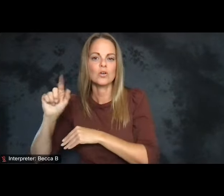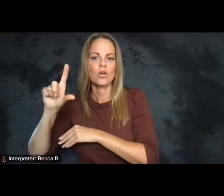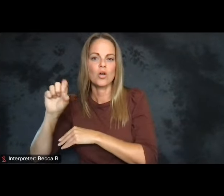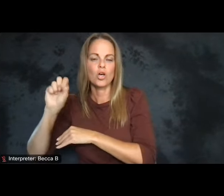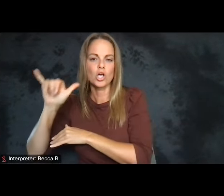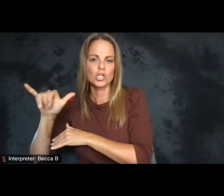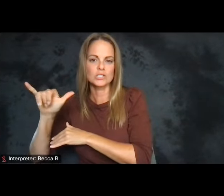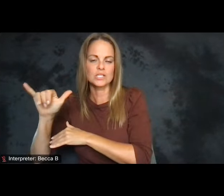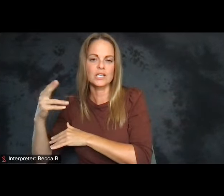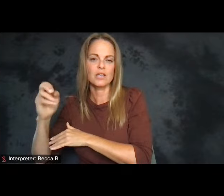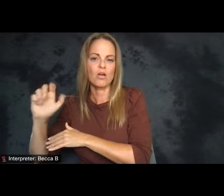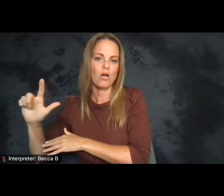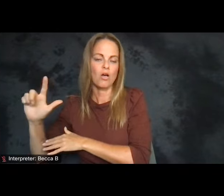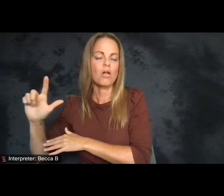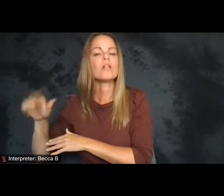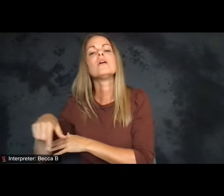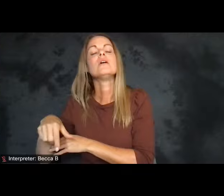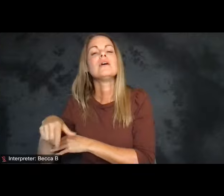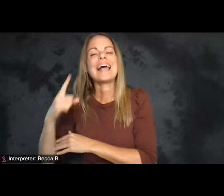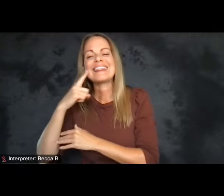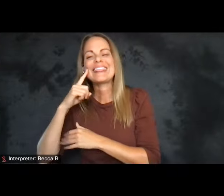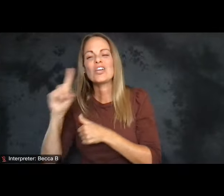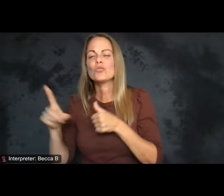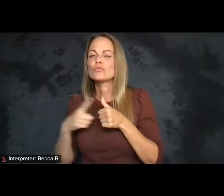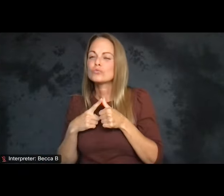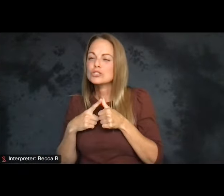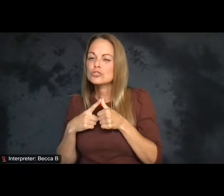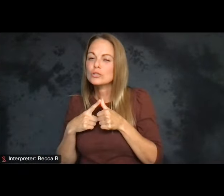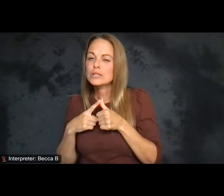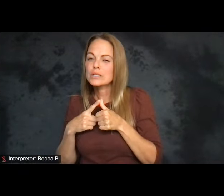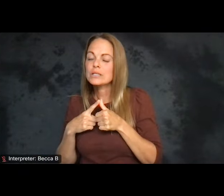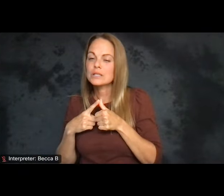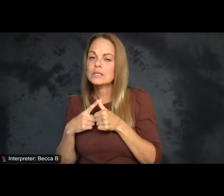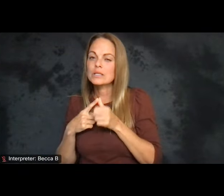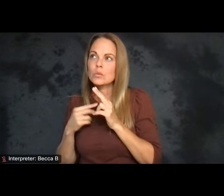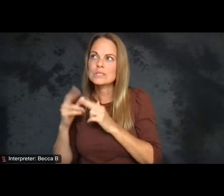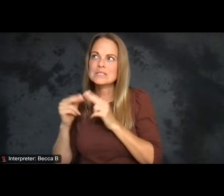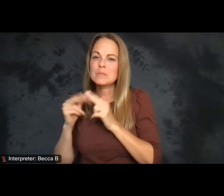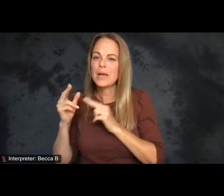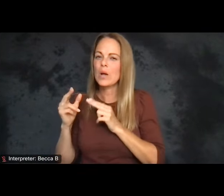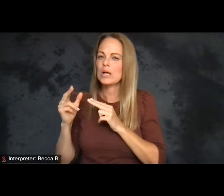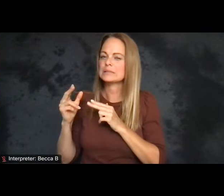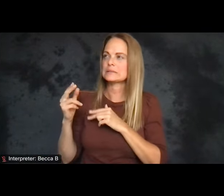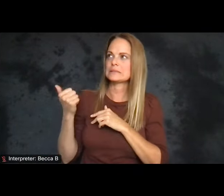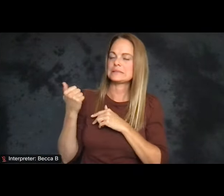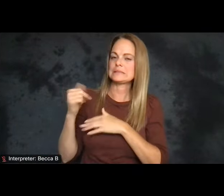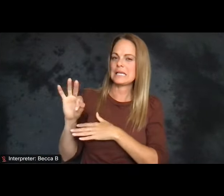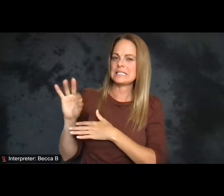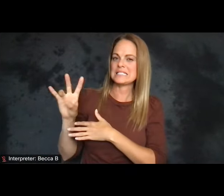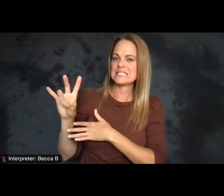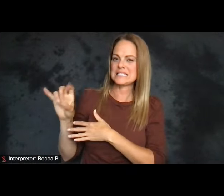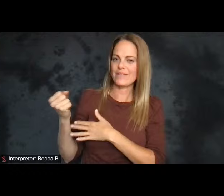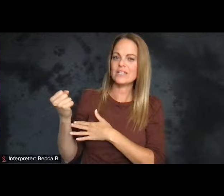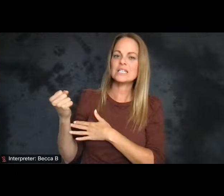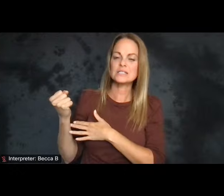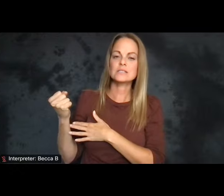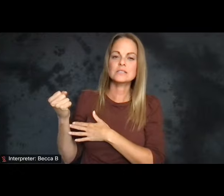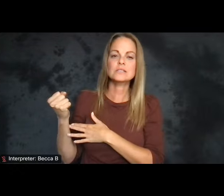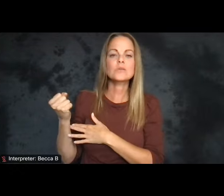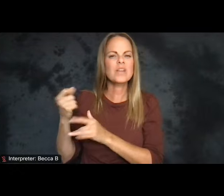Halsey Hall, I think, was originally was constructed back in the early 70s. And again, this is just upgrading.